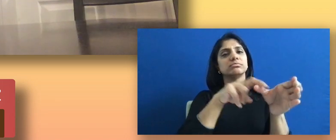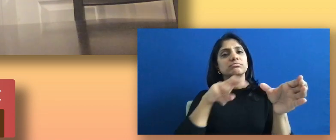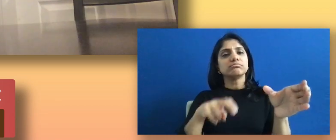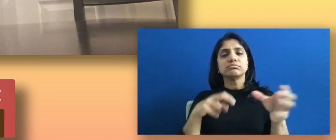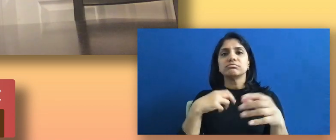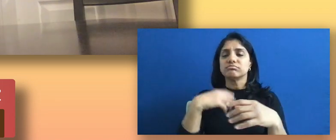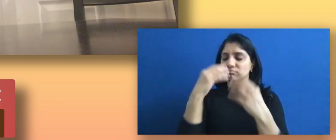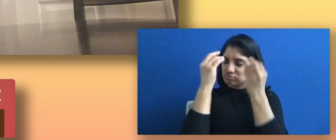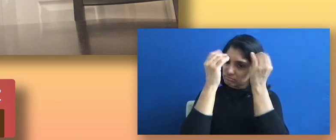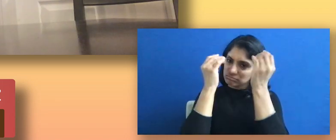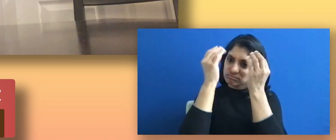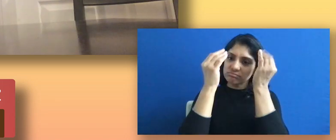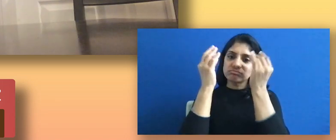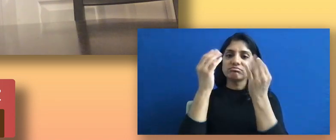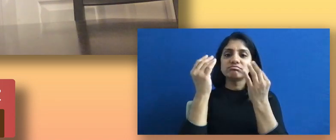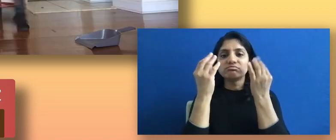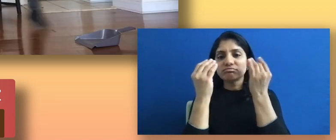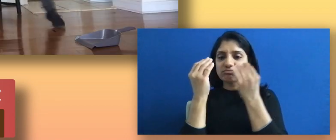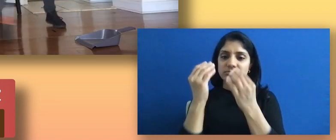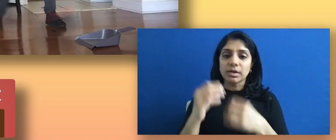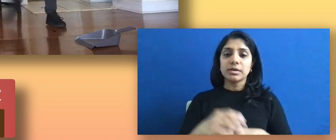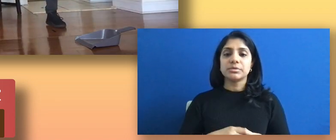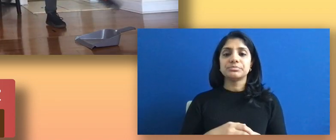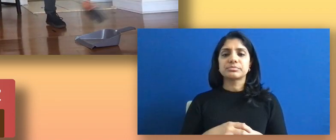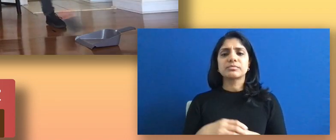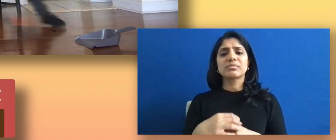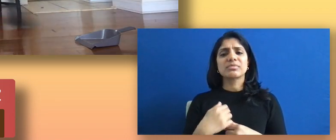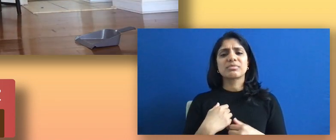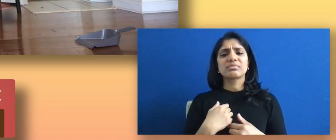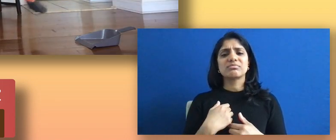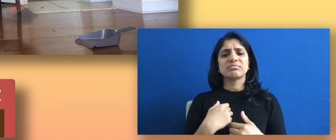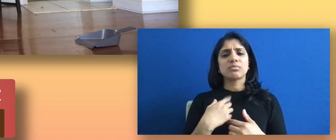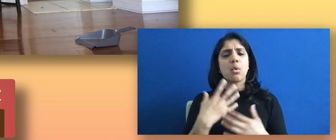old age, though, I've overcome that.